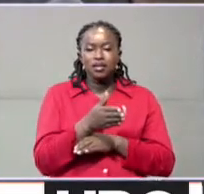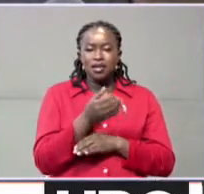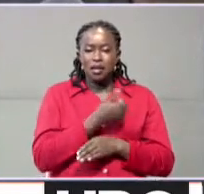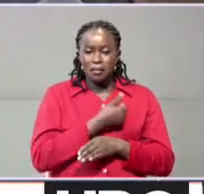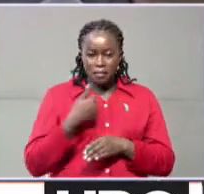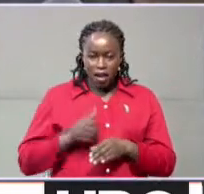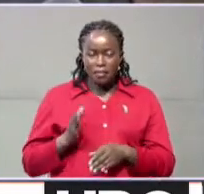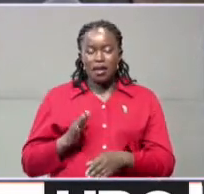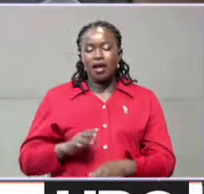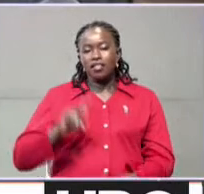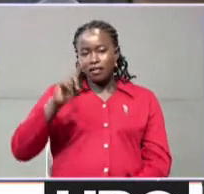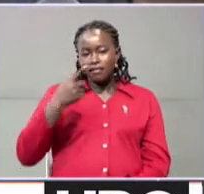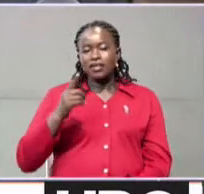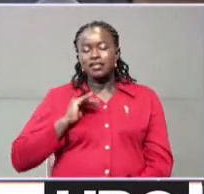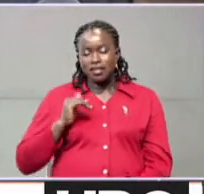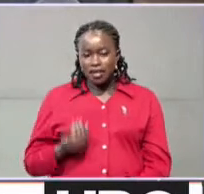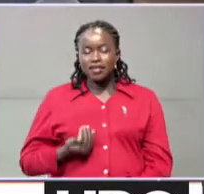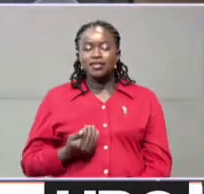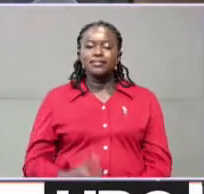the first lady